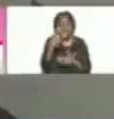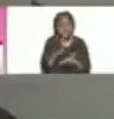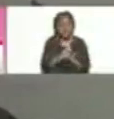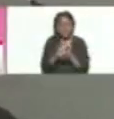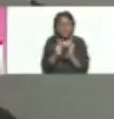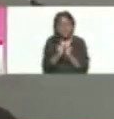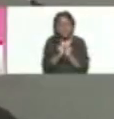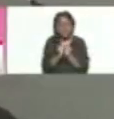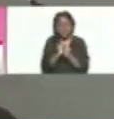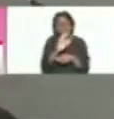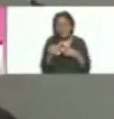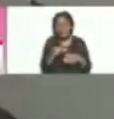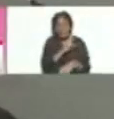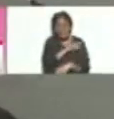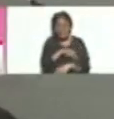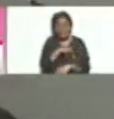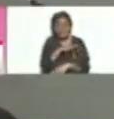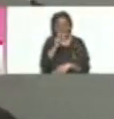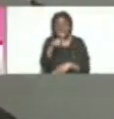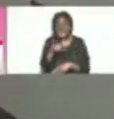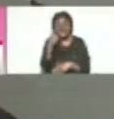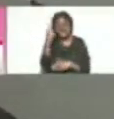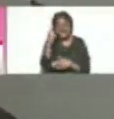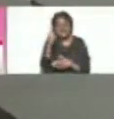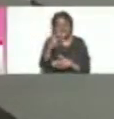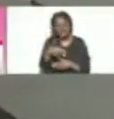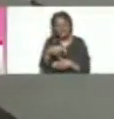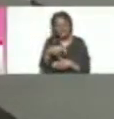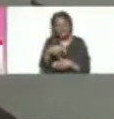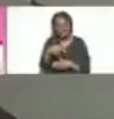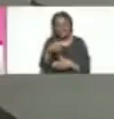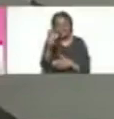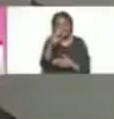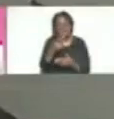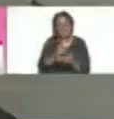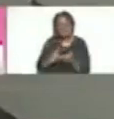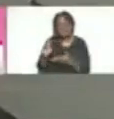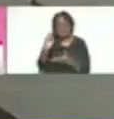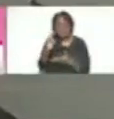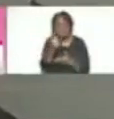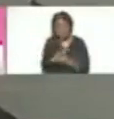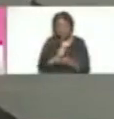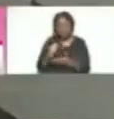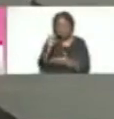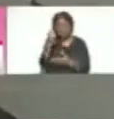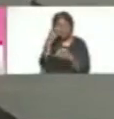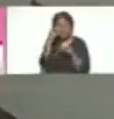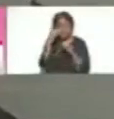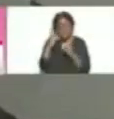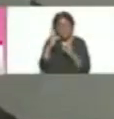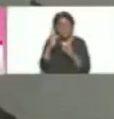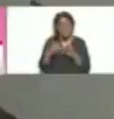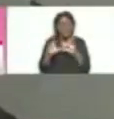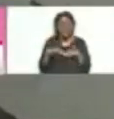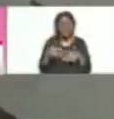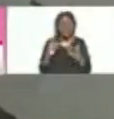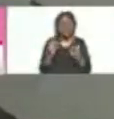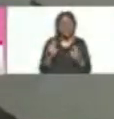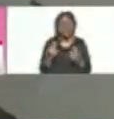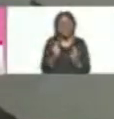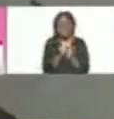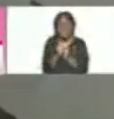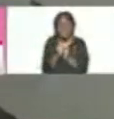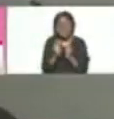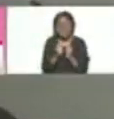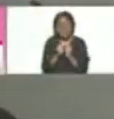need to access post-secondary education. What can we do together with BTVI, with other partners, to